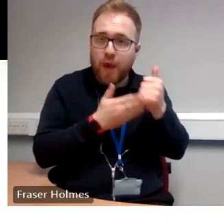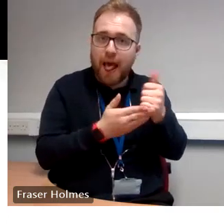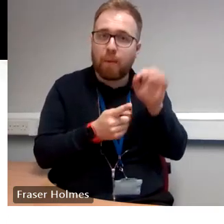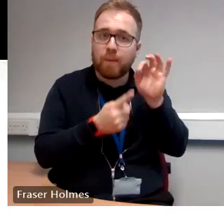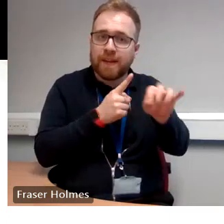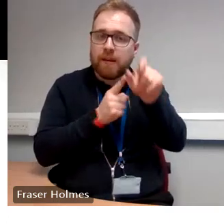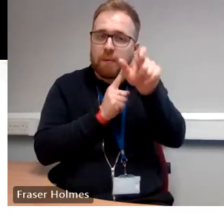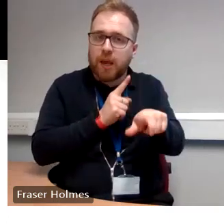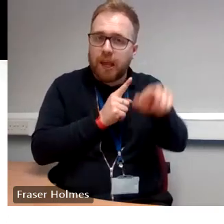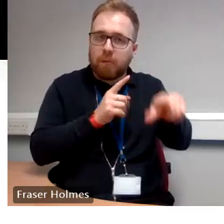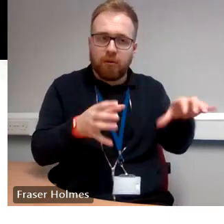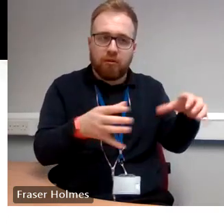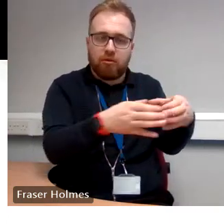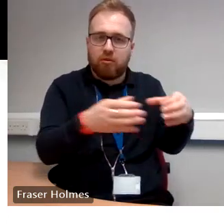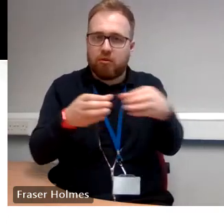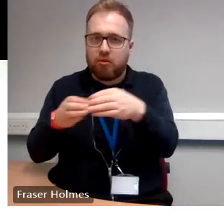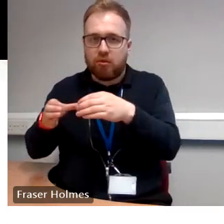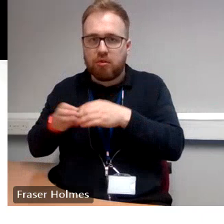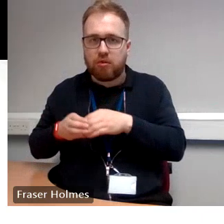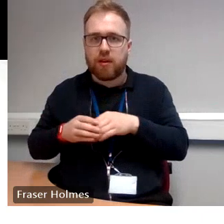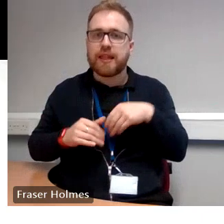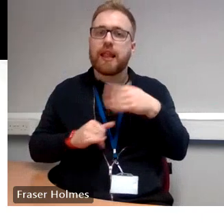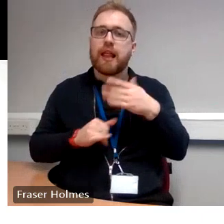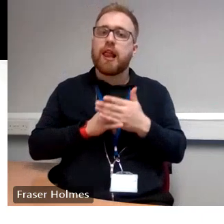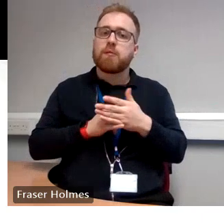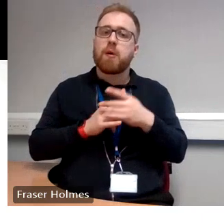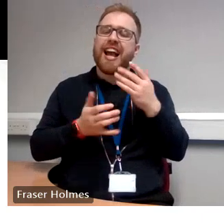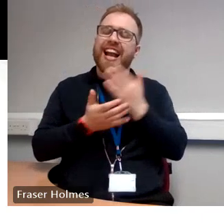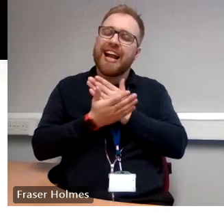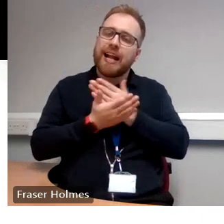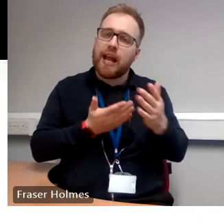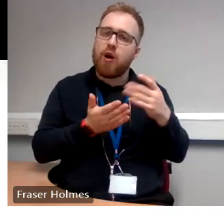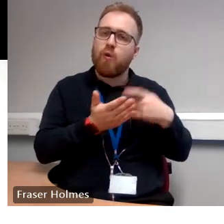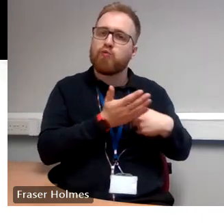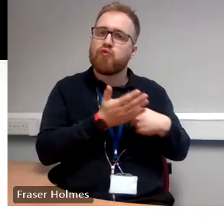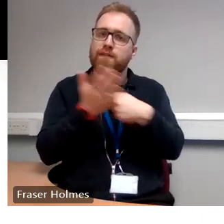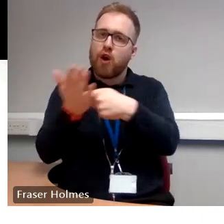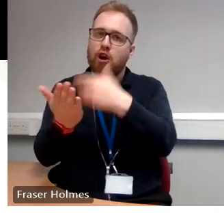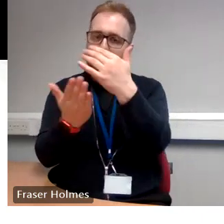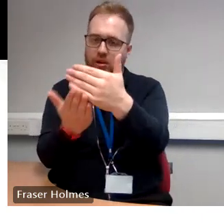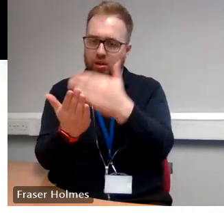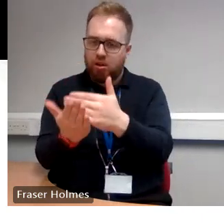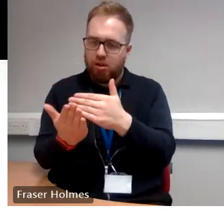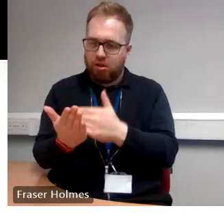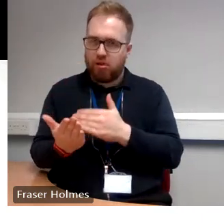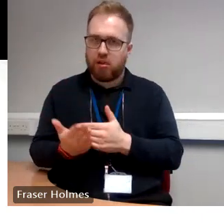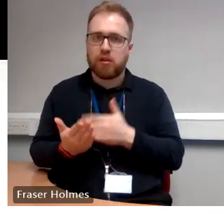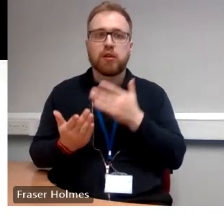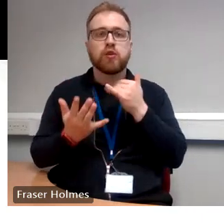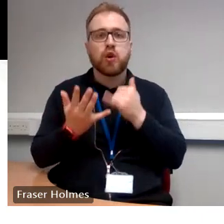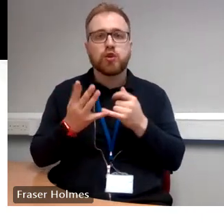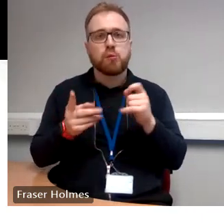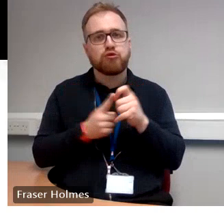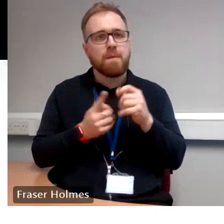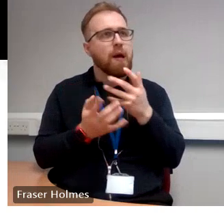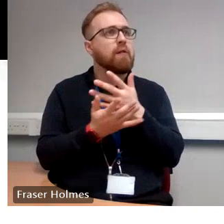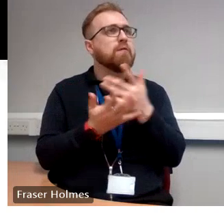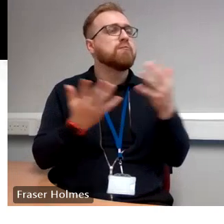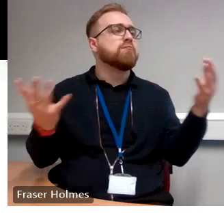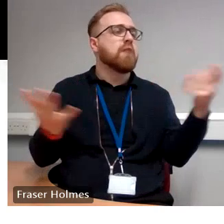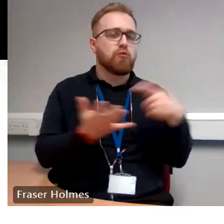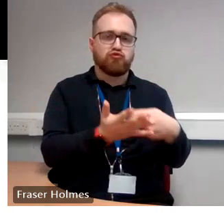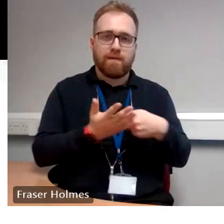energy. And then the final point was about having a clear referral criteria. So social prescribers receive a lot of referrals.